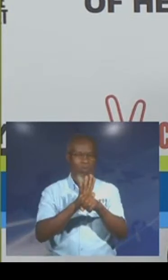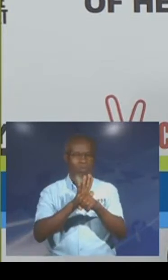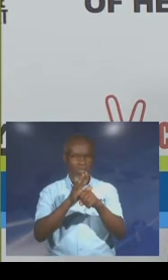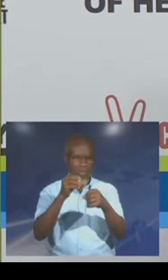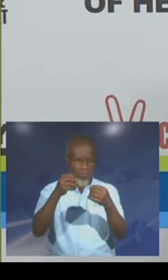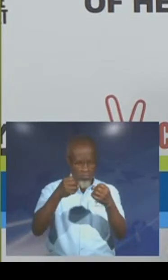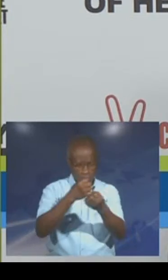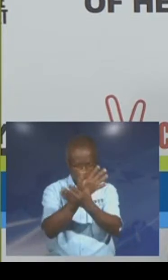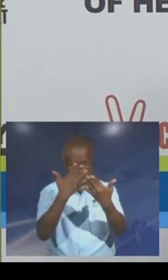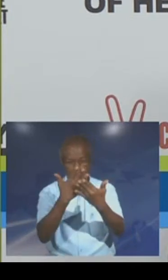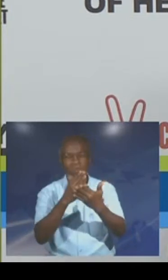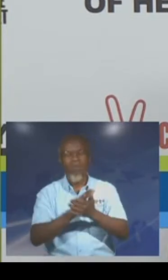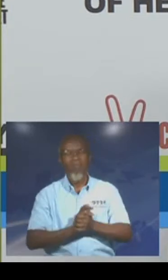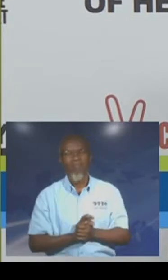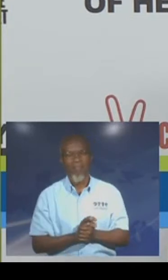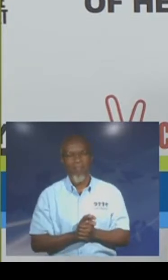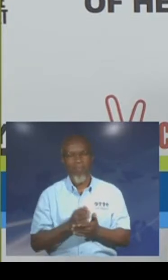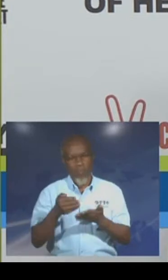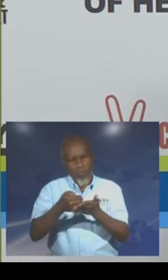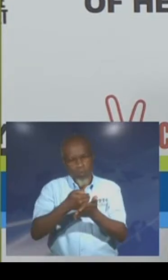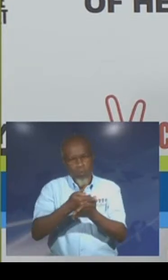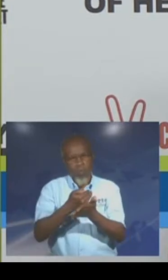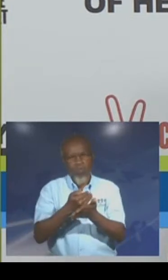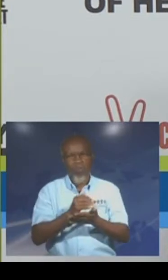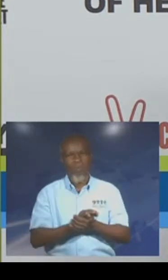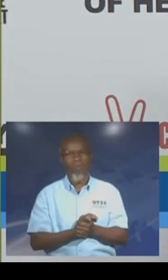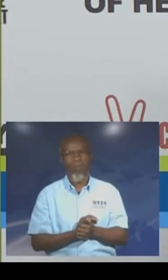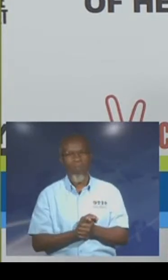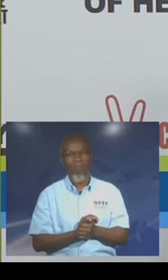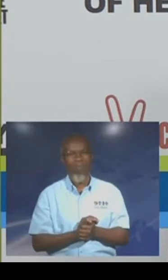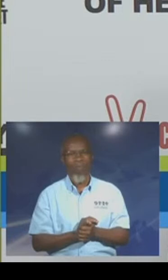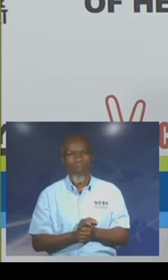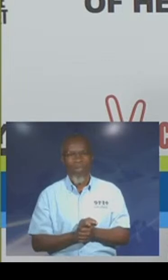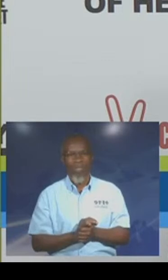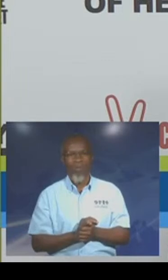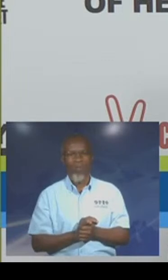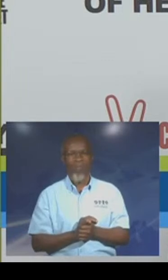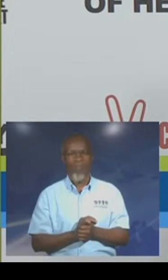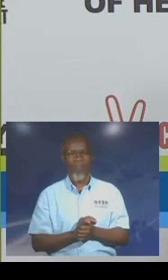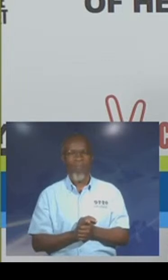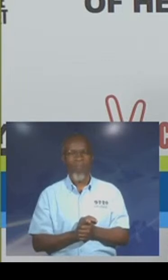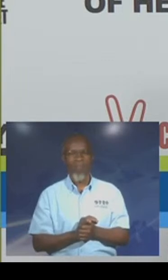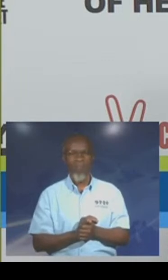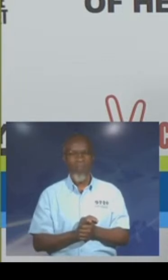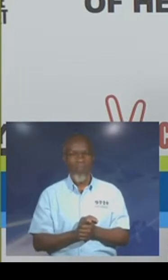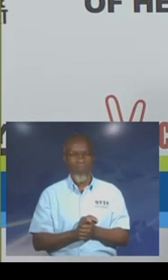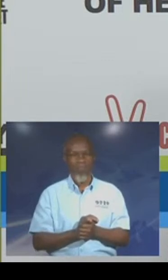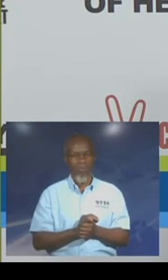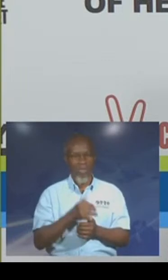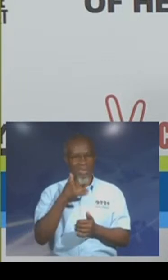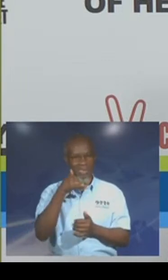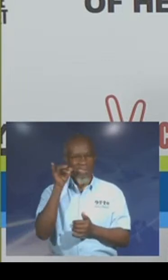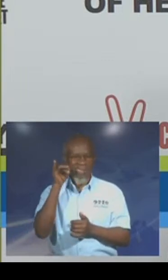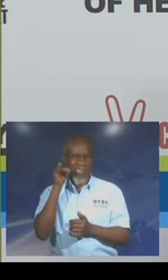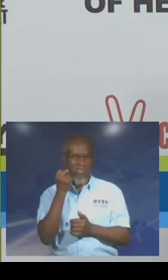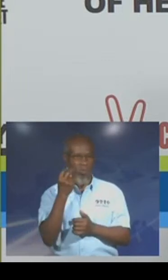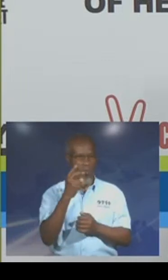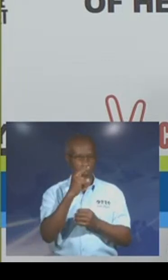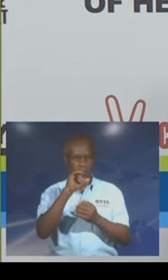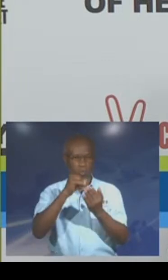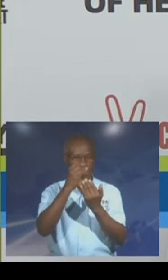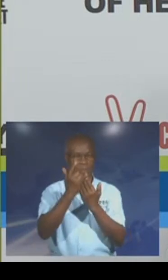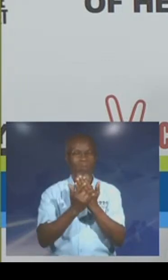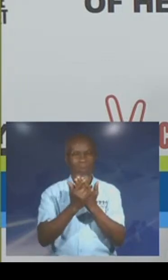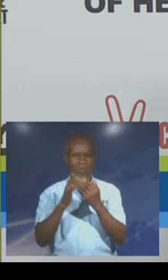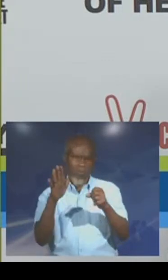please. So it's update number 1,148 as of the 12th of July 2022, which was yesterday.